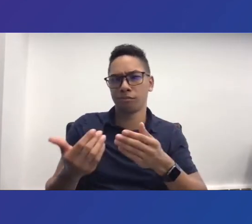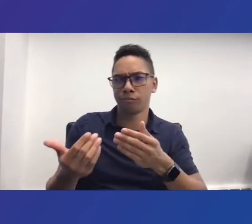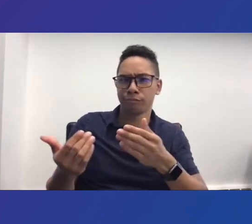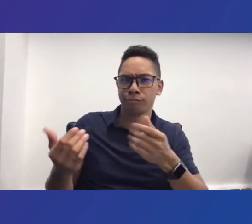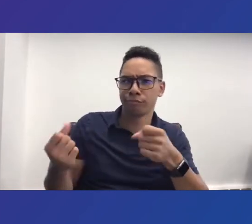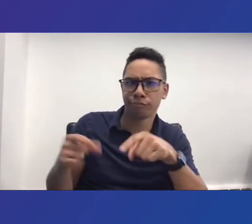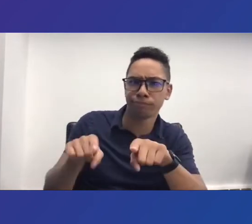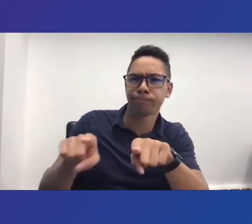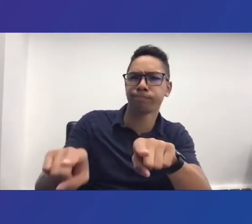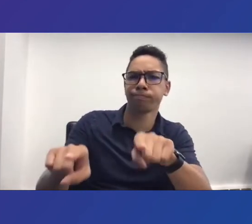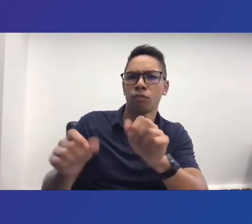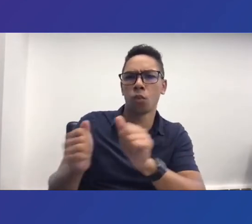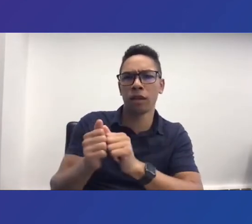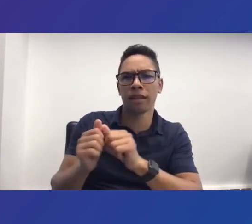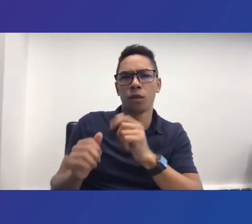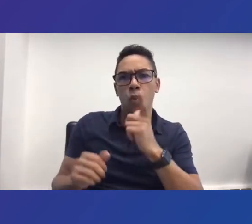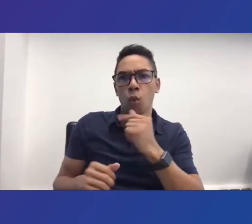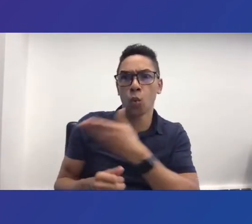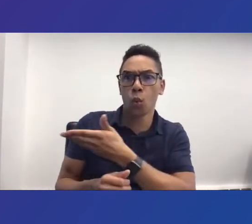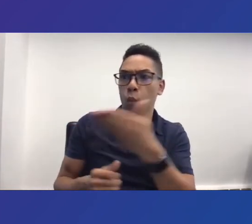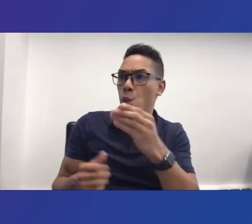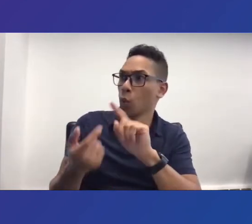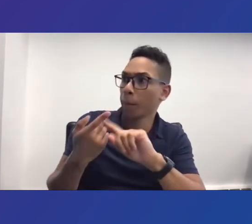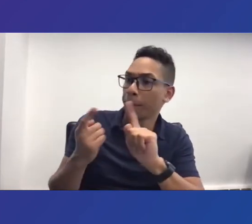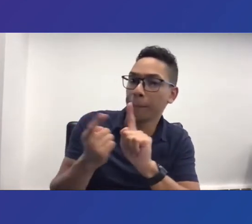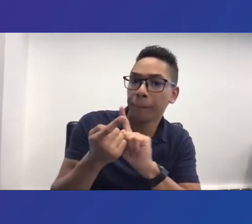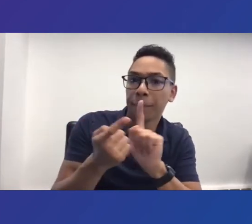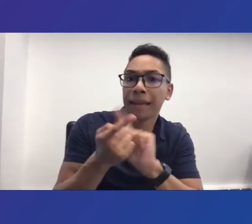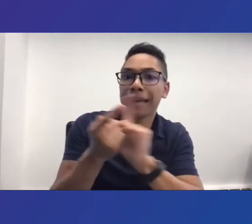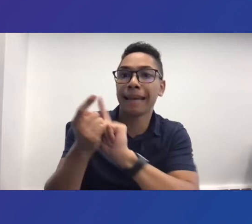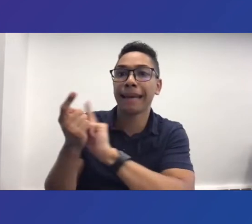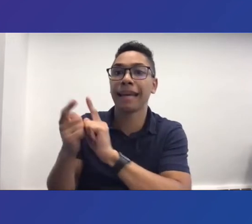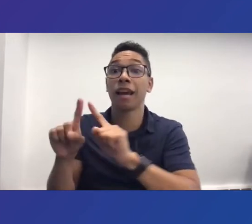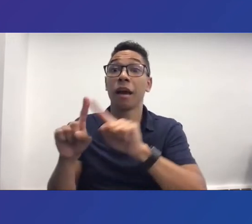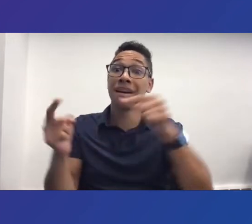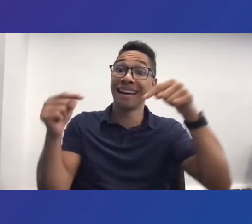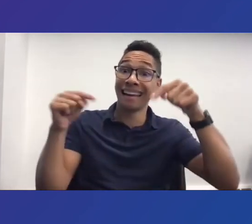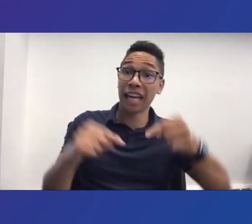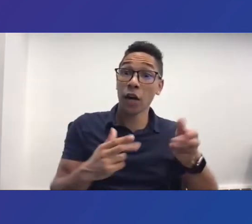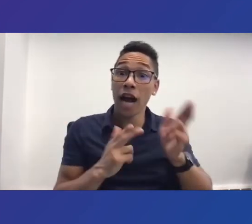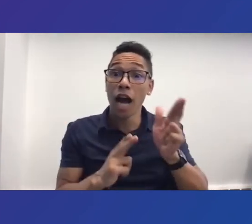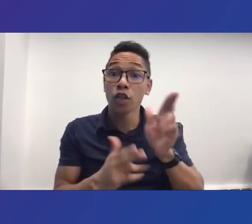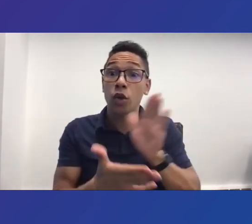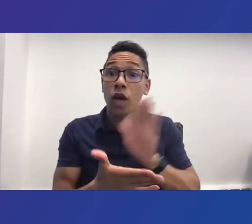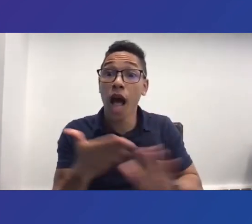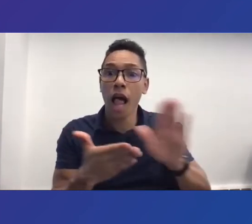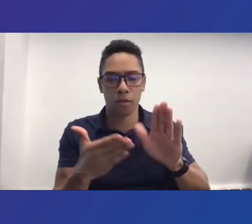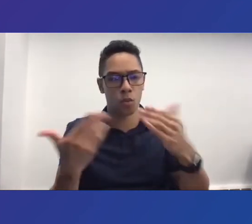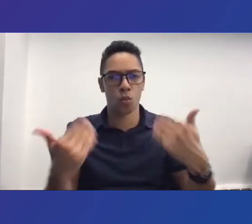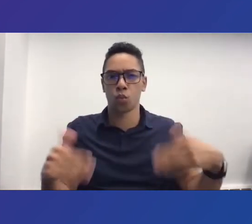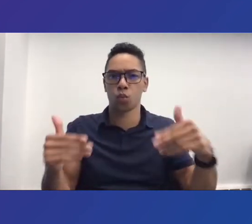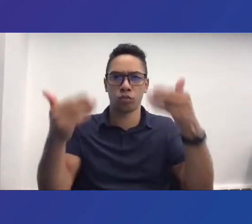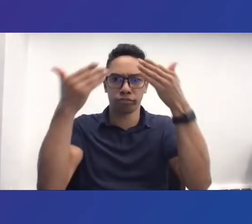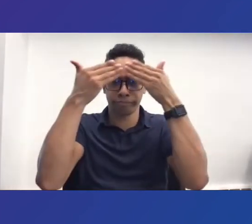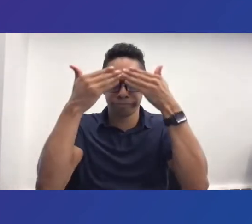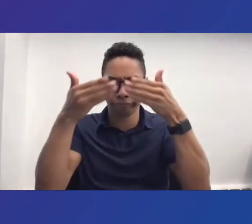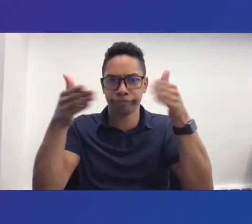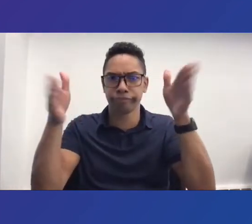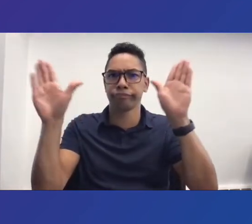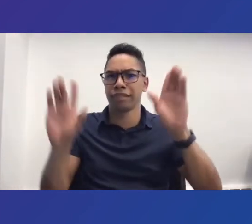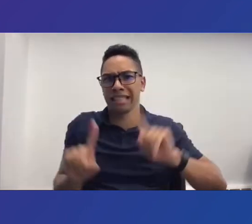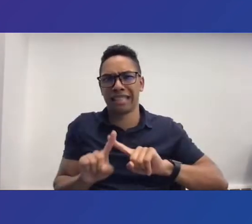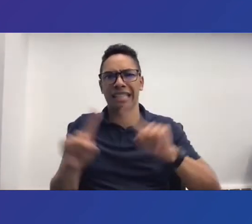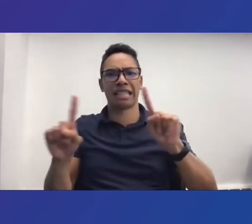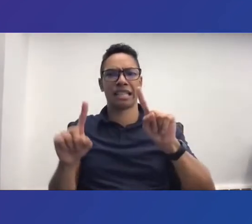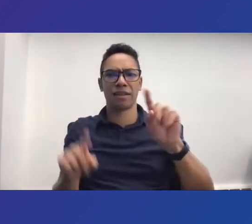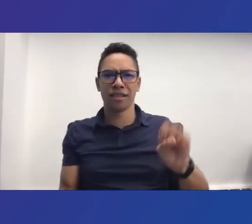things that you're doing. And I feel like coming here to Hunter, it really opened up the world of different styles